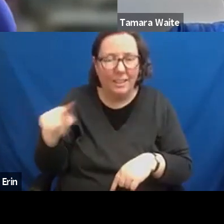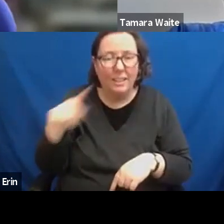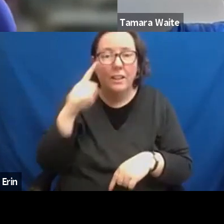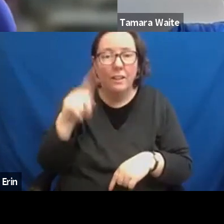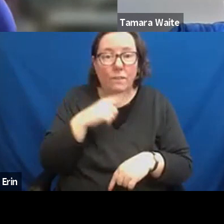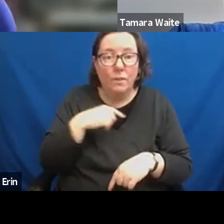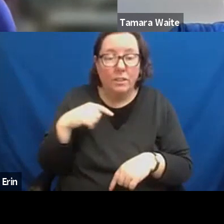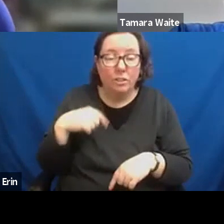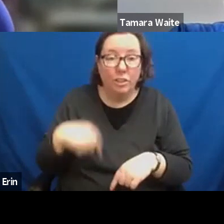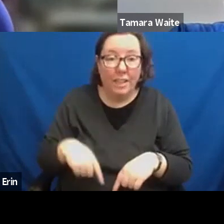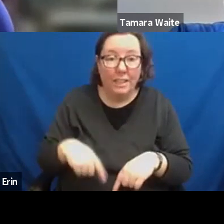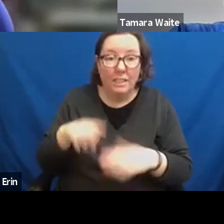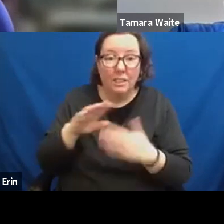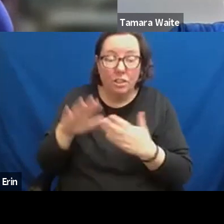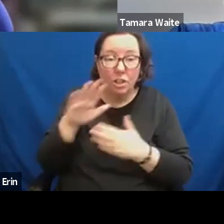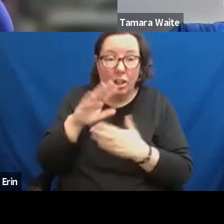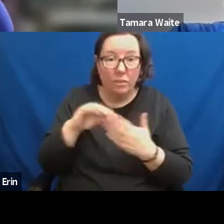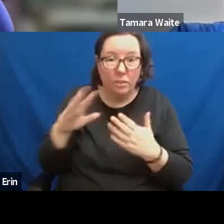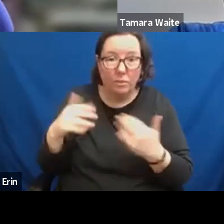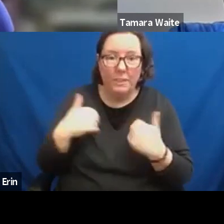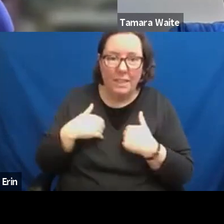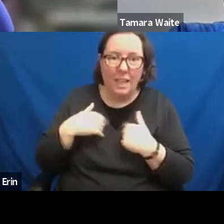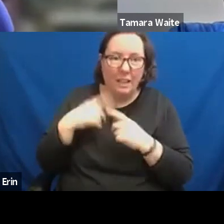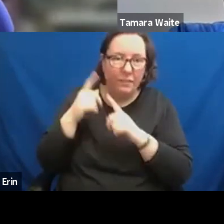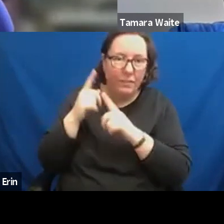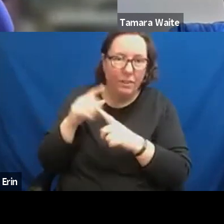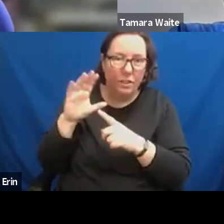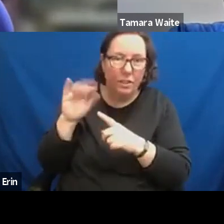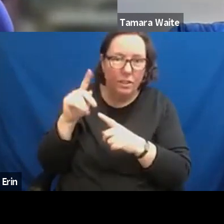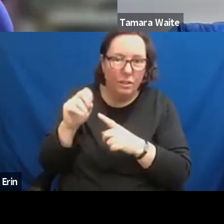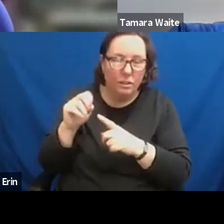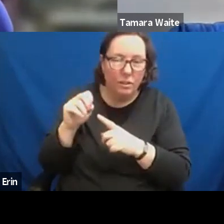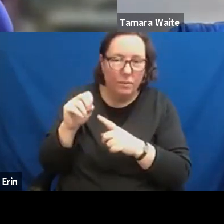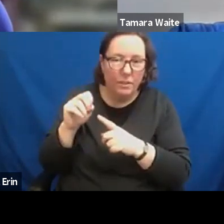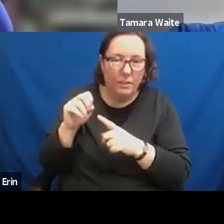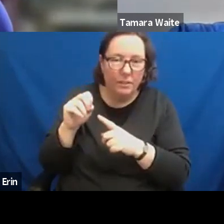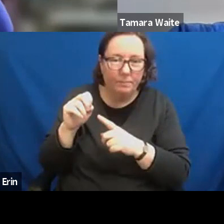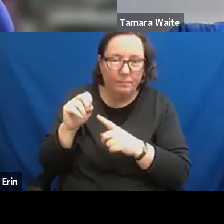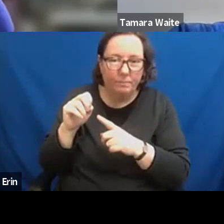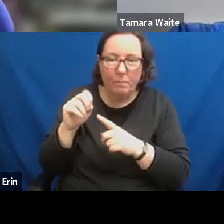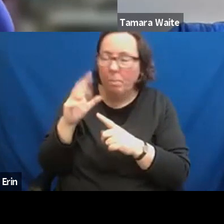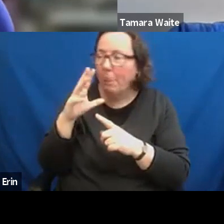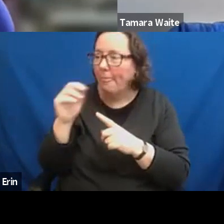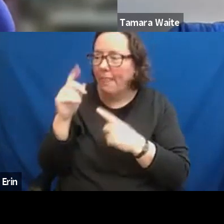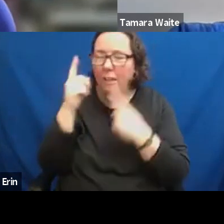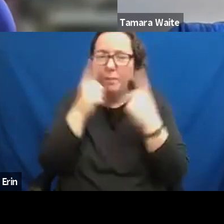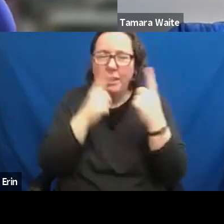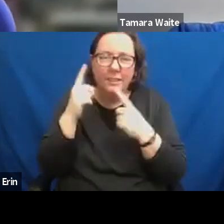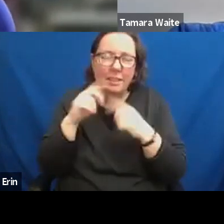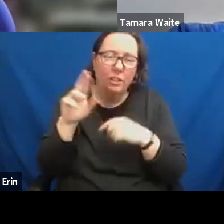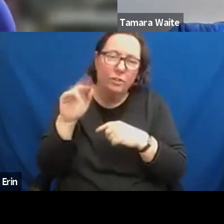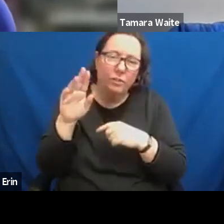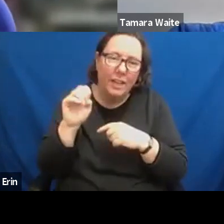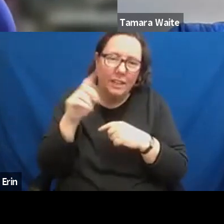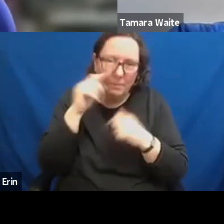is the quota, at least at the time, and for considering race, and because there are a lot of minorities in